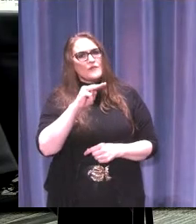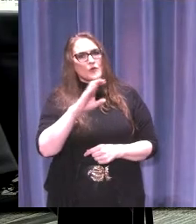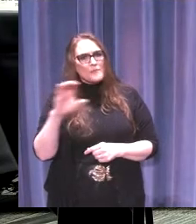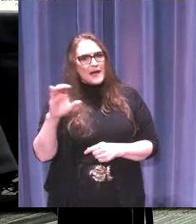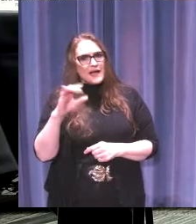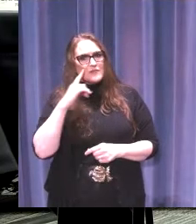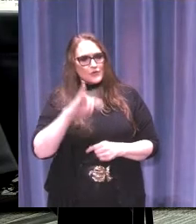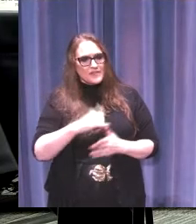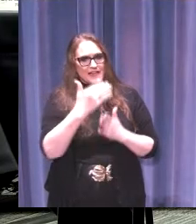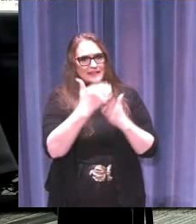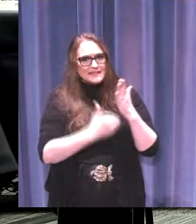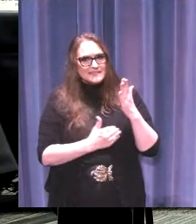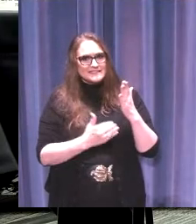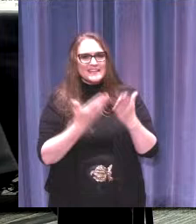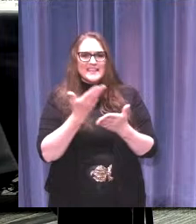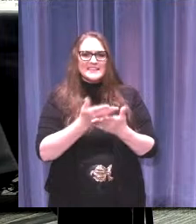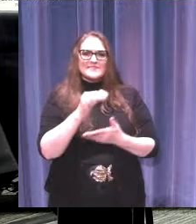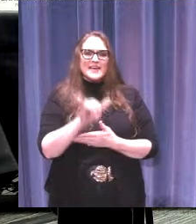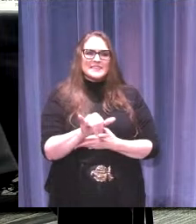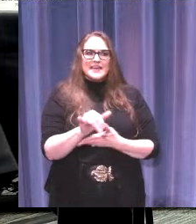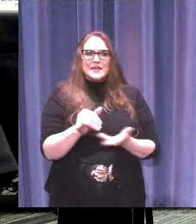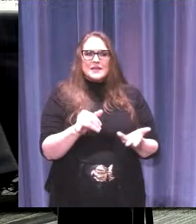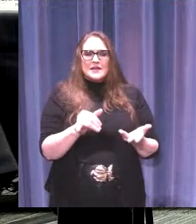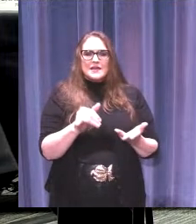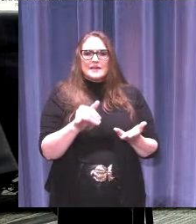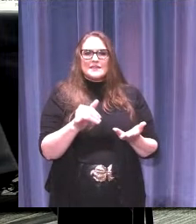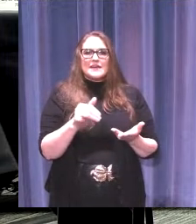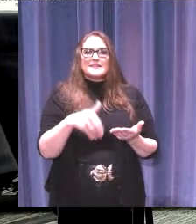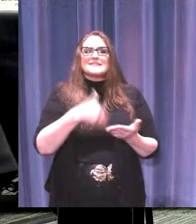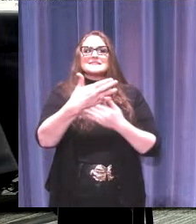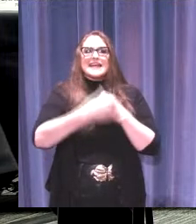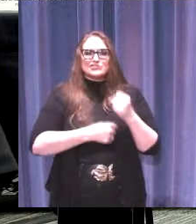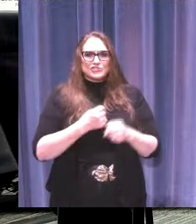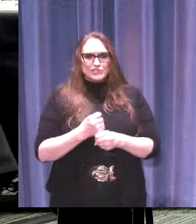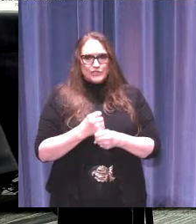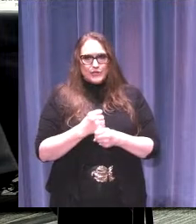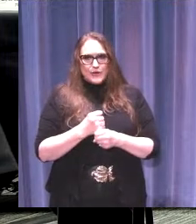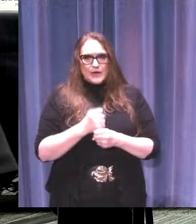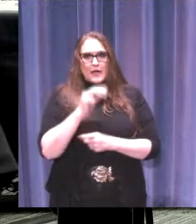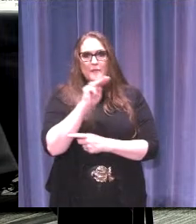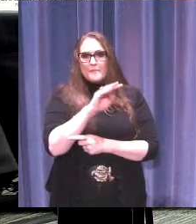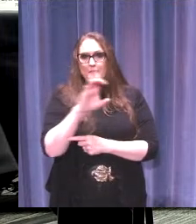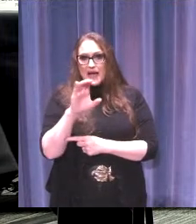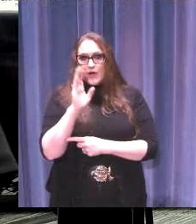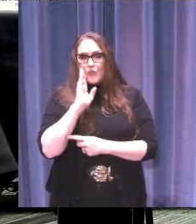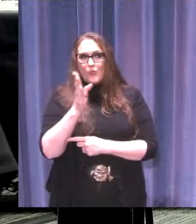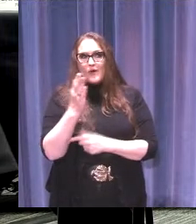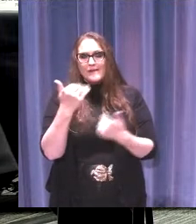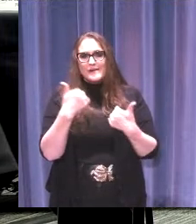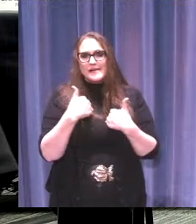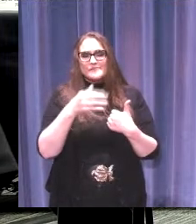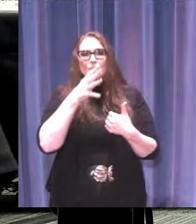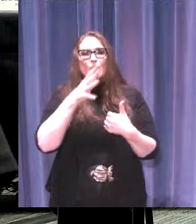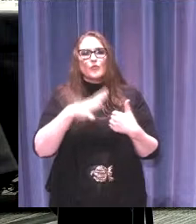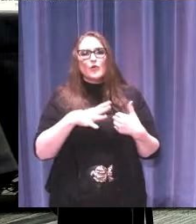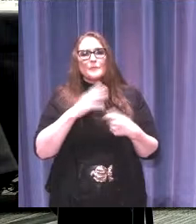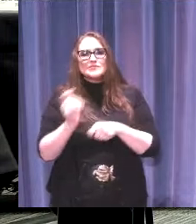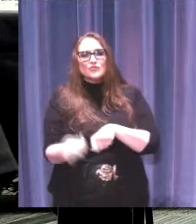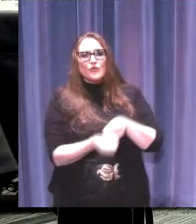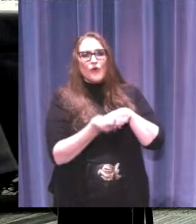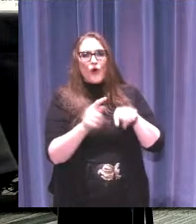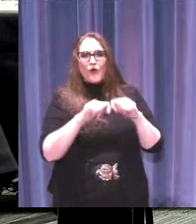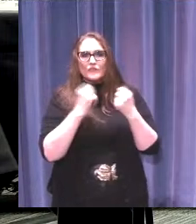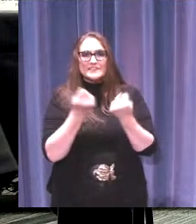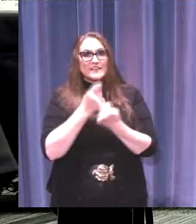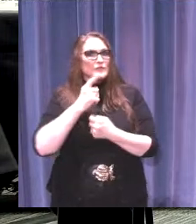is the fact that the next year, Mott will have a women's golf team for